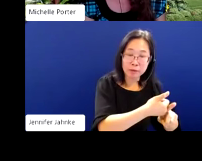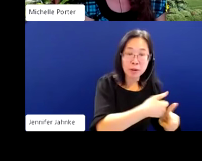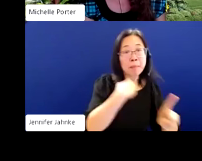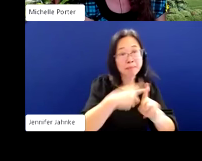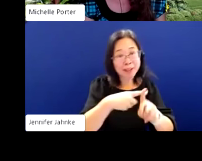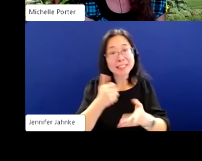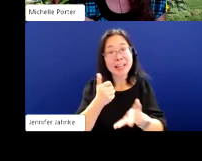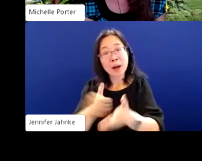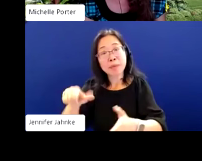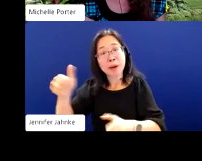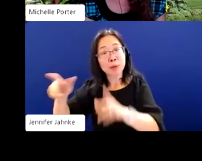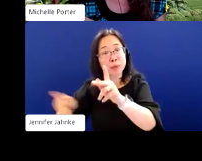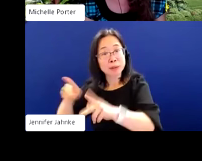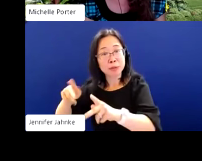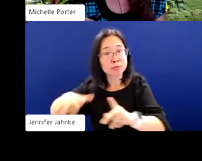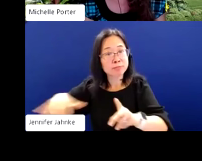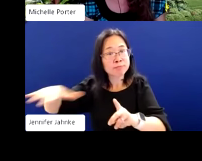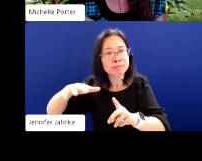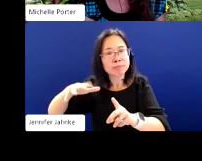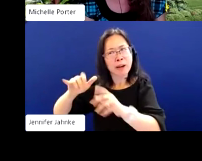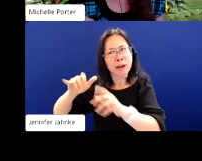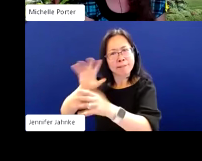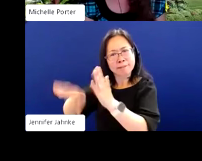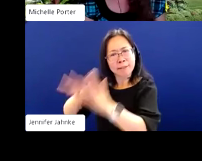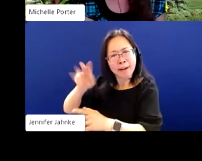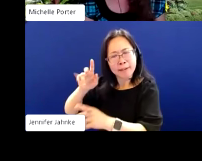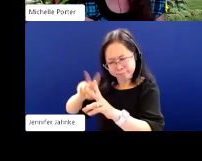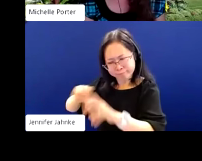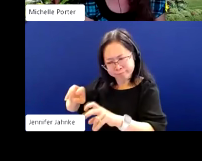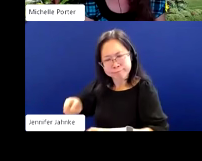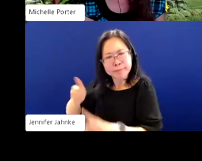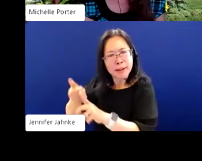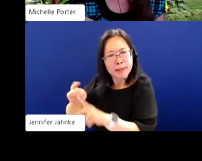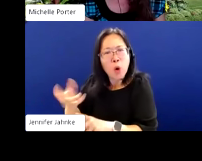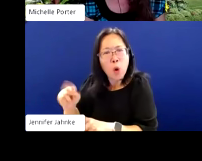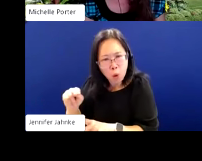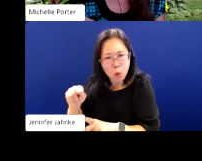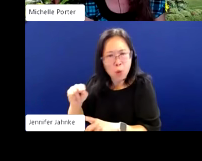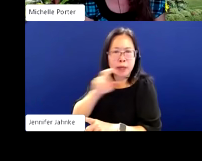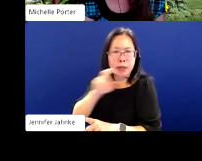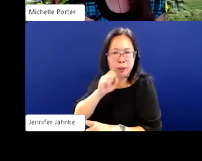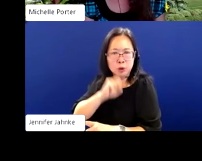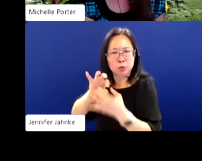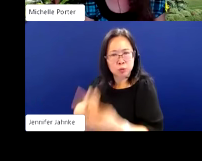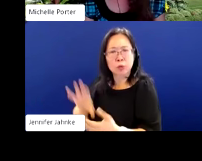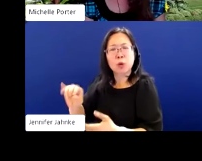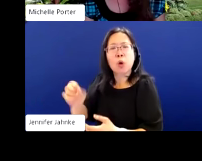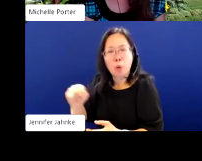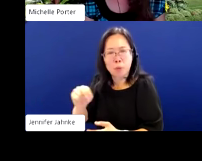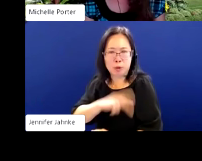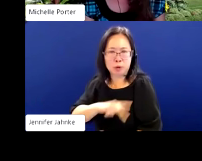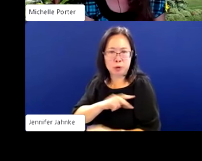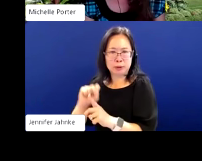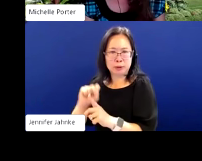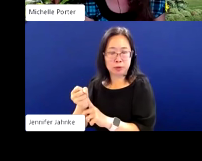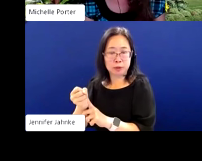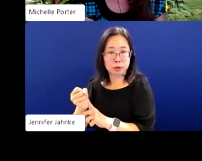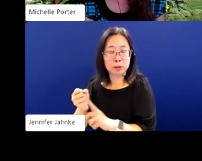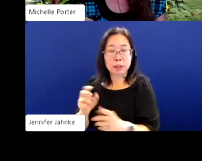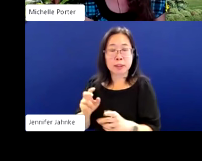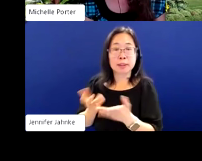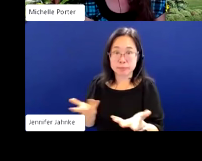to reimagine their own aging relative to their personal situation. So to really think about their own